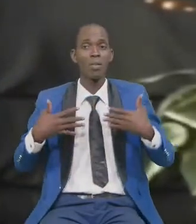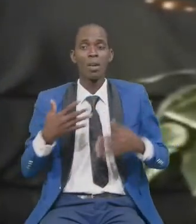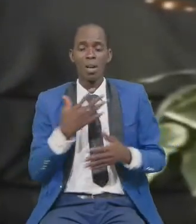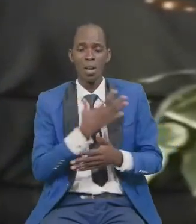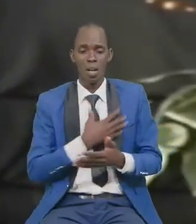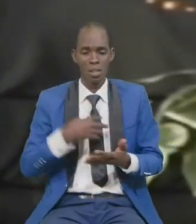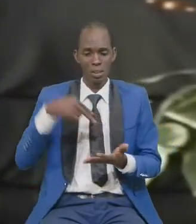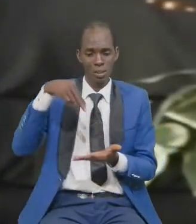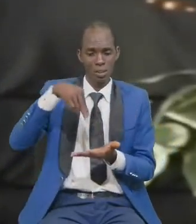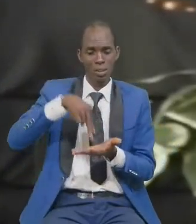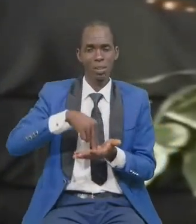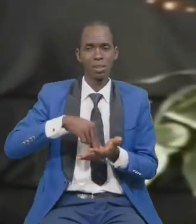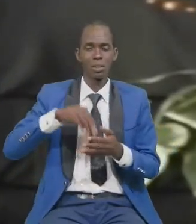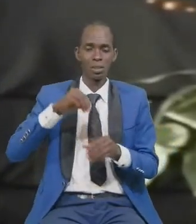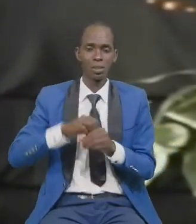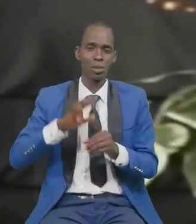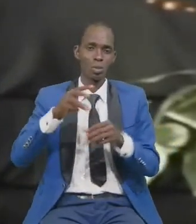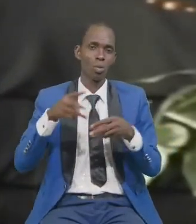stands in your way,